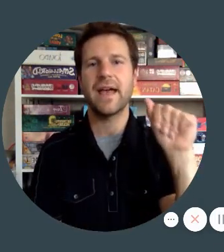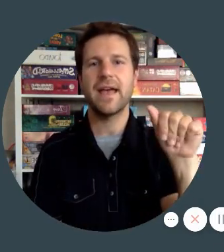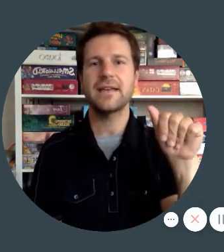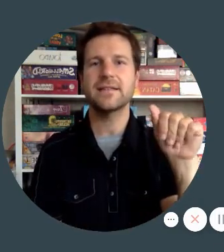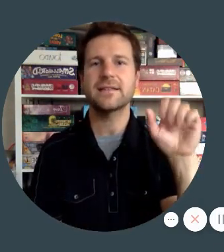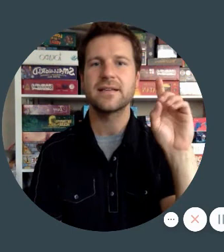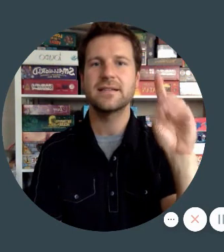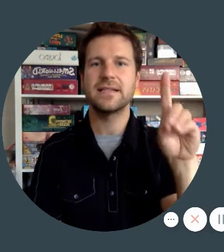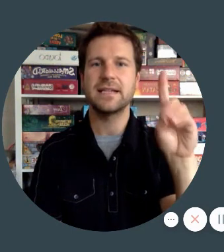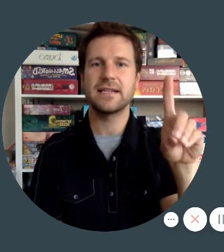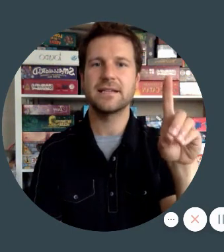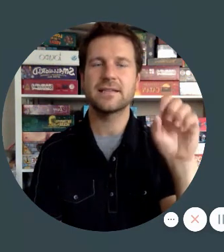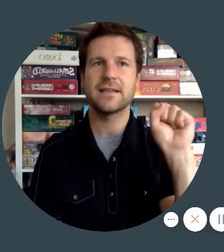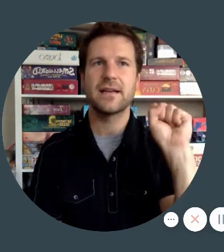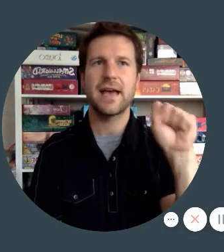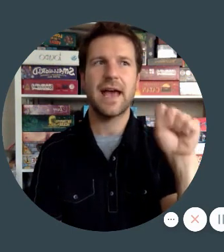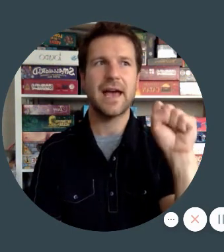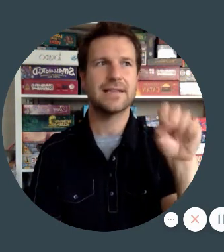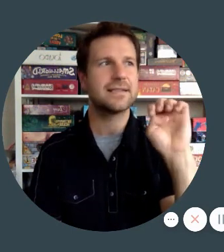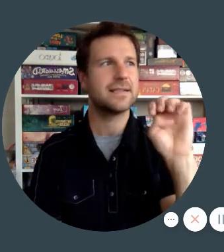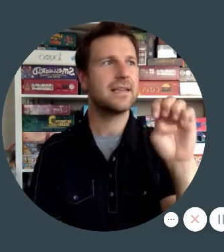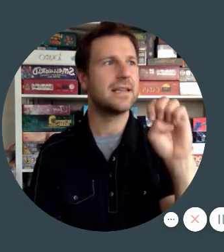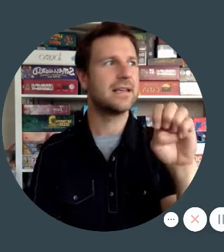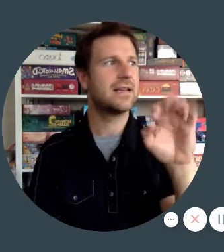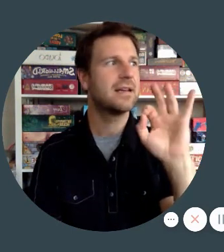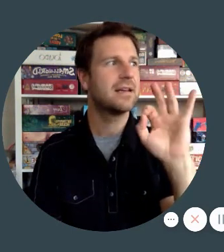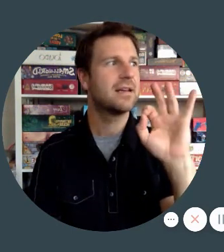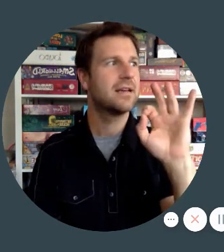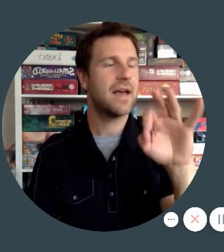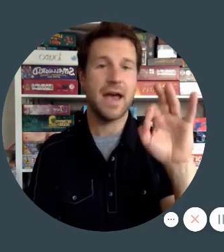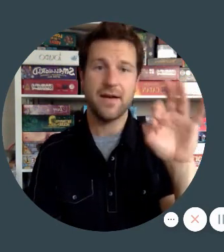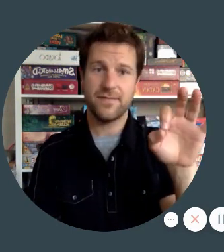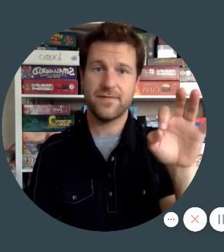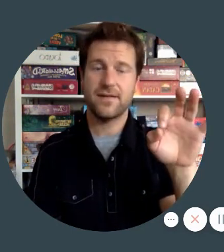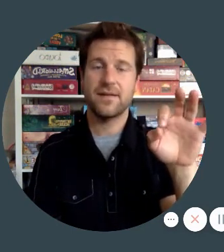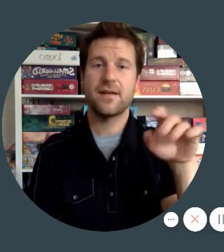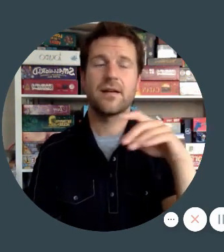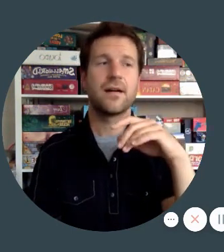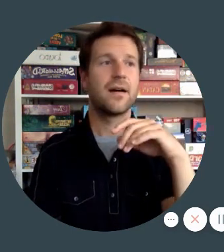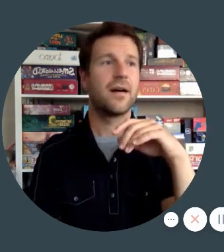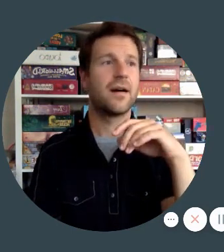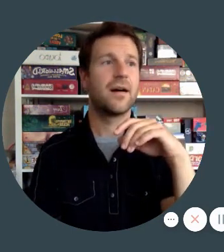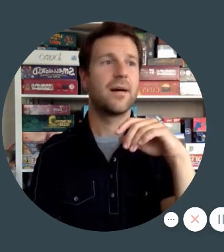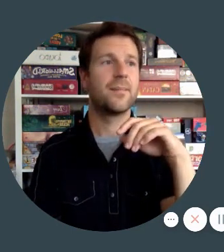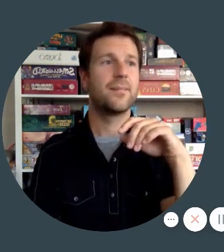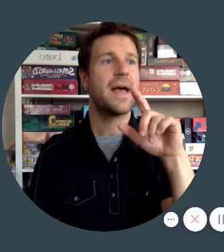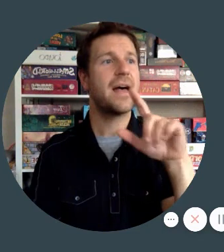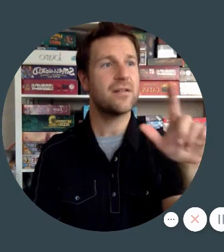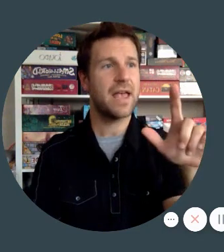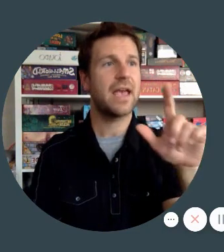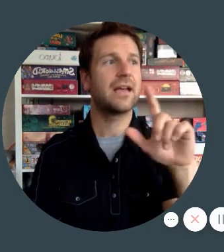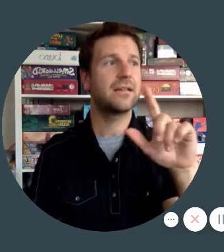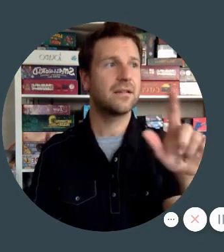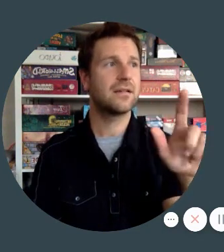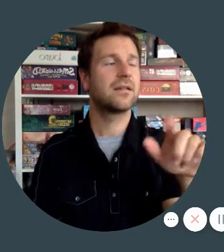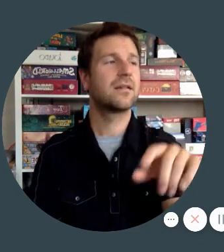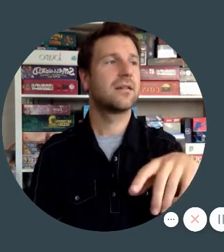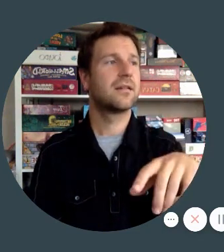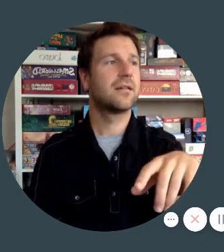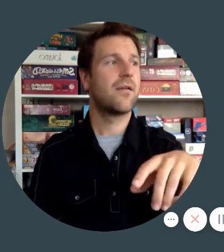are A's, D's, S, E, F. L